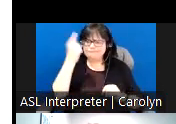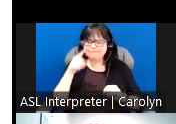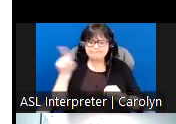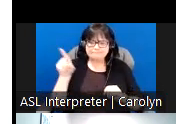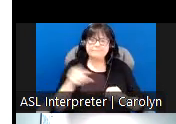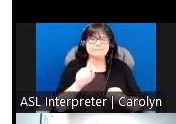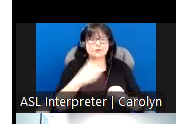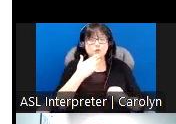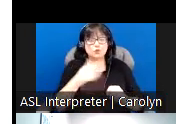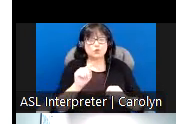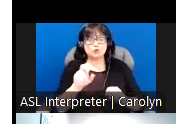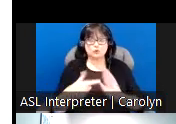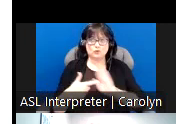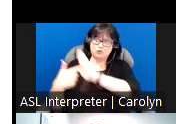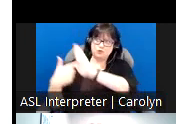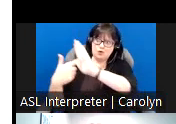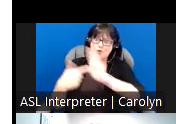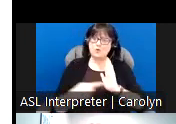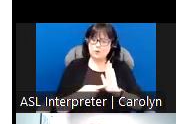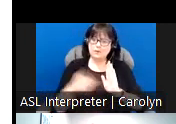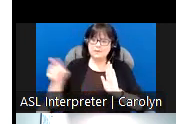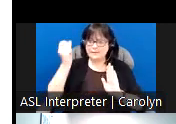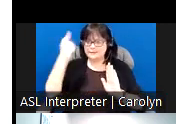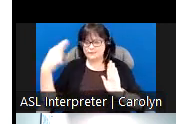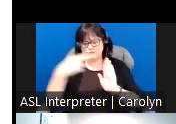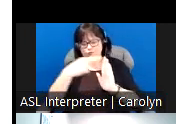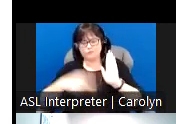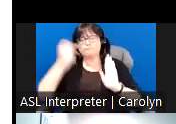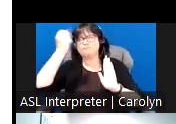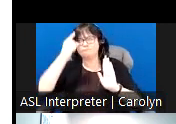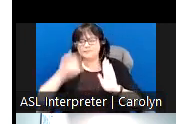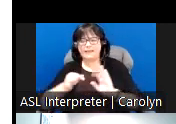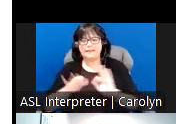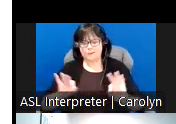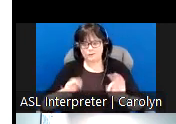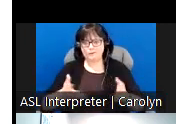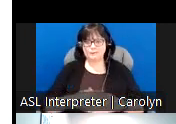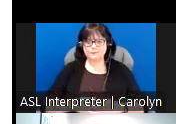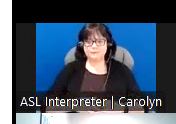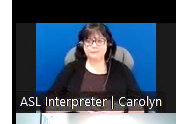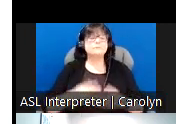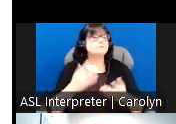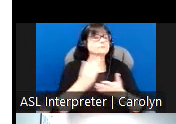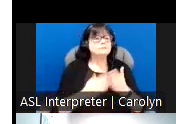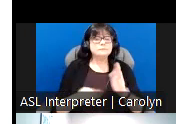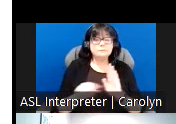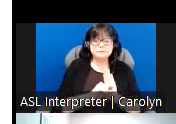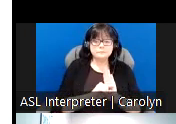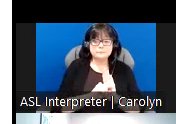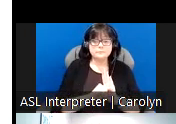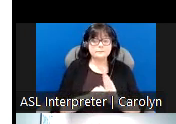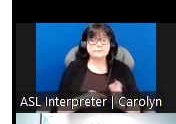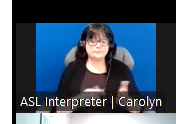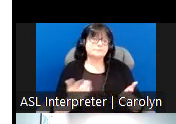them and utilize language that they're familiar with. Some of the cons is that some new instructors still find it